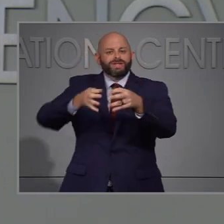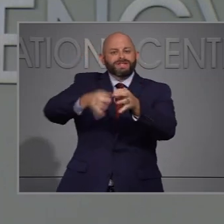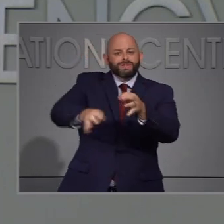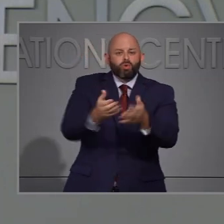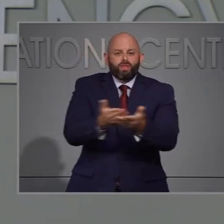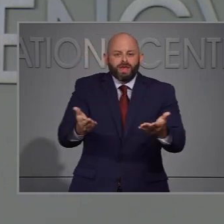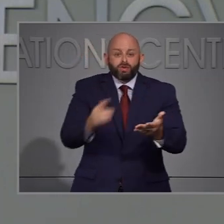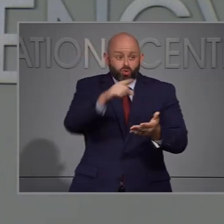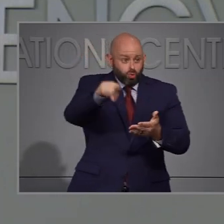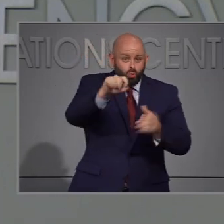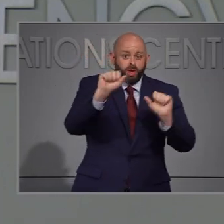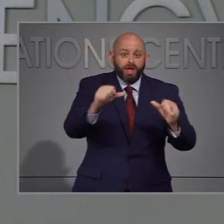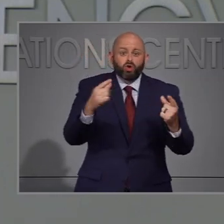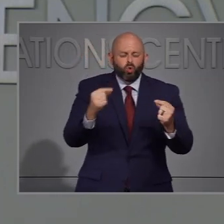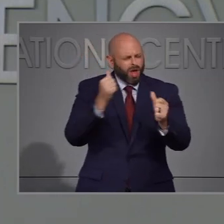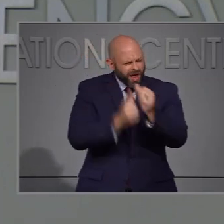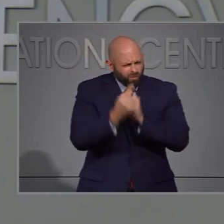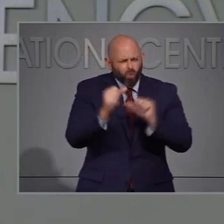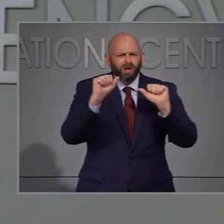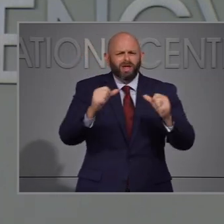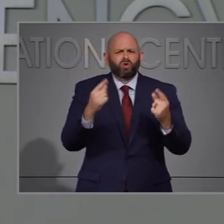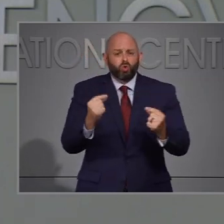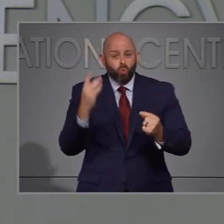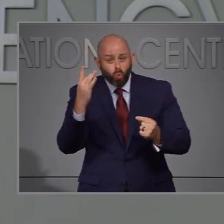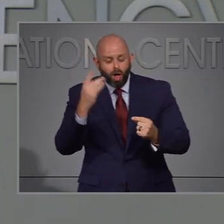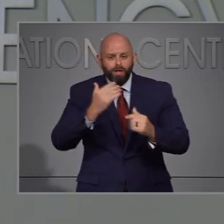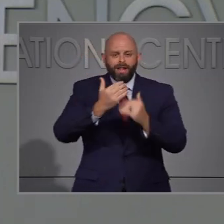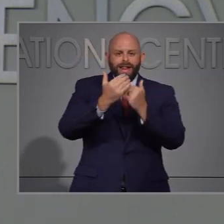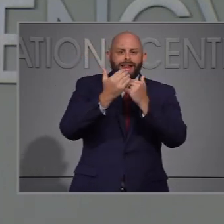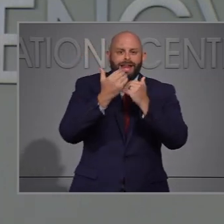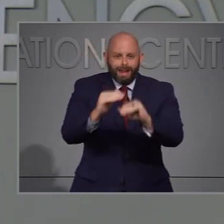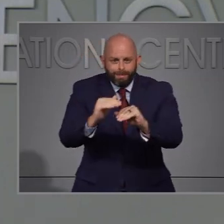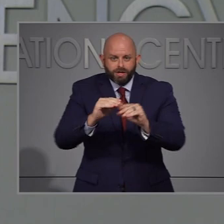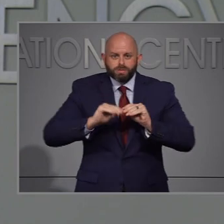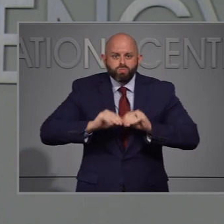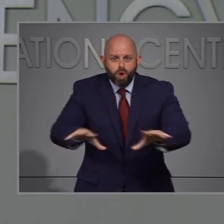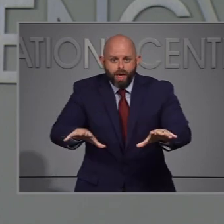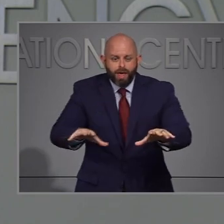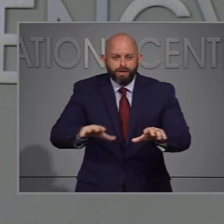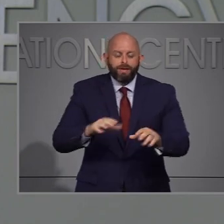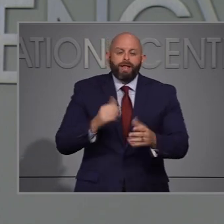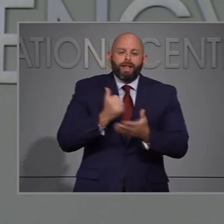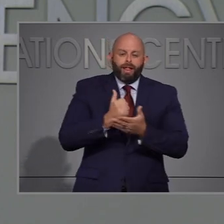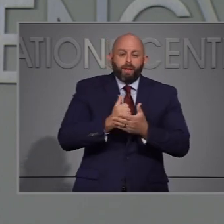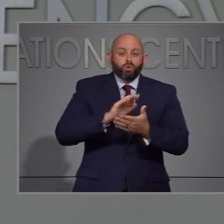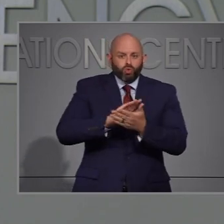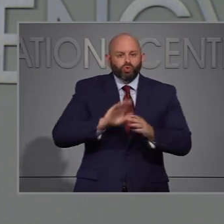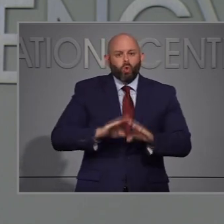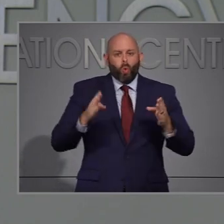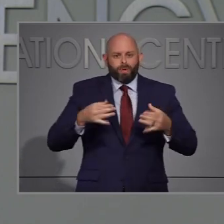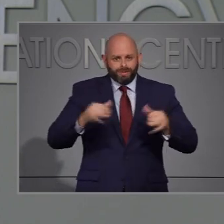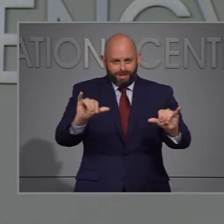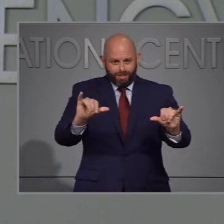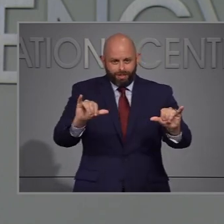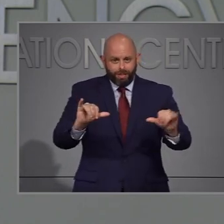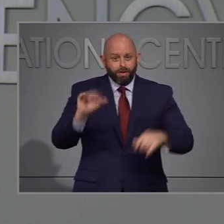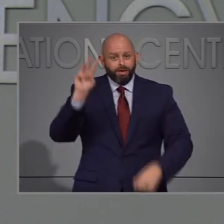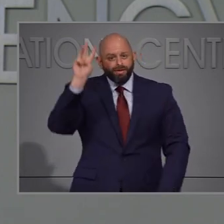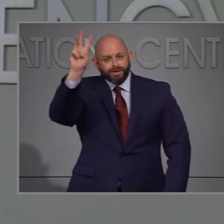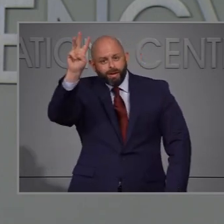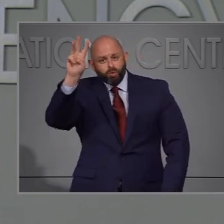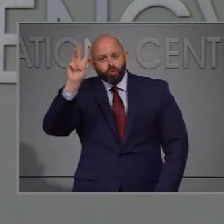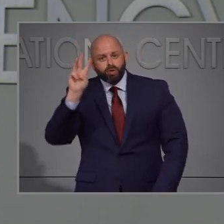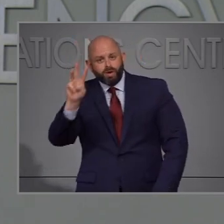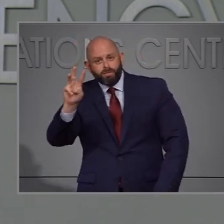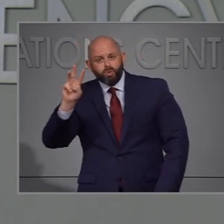can take to limit the spread of the virus and keep our school doors open. Practice those three W's: wearing a face covering